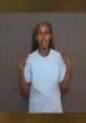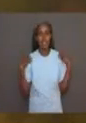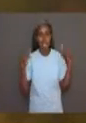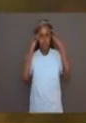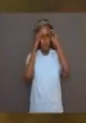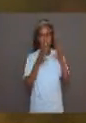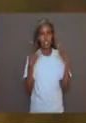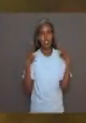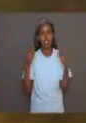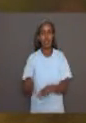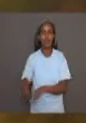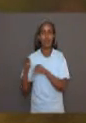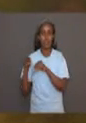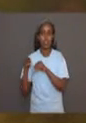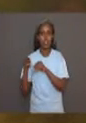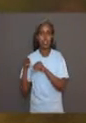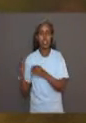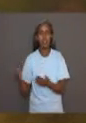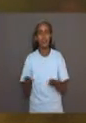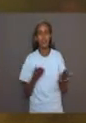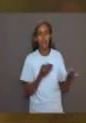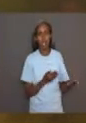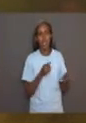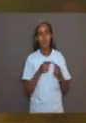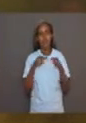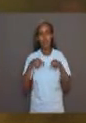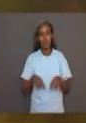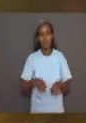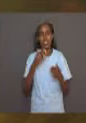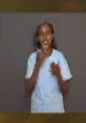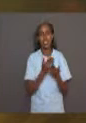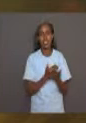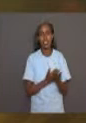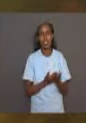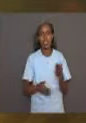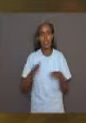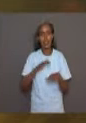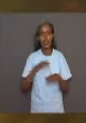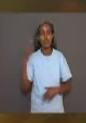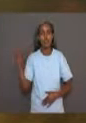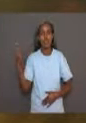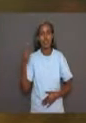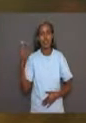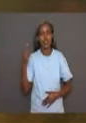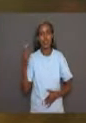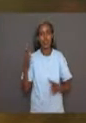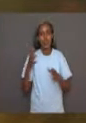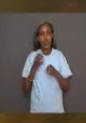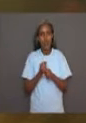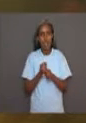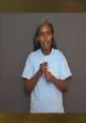Hello teacher, hello students. Welcome to today's lesson on the use of